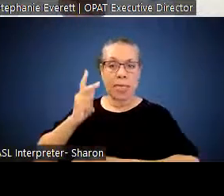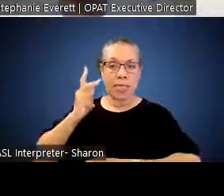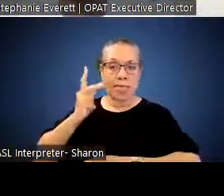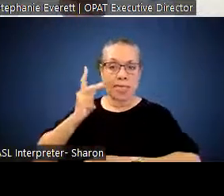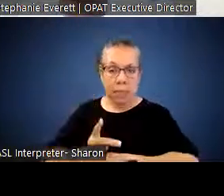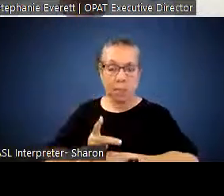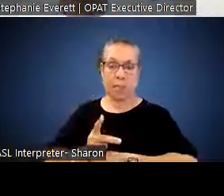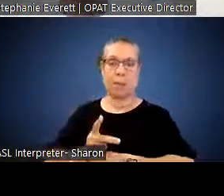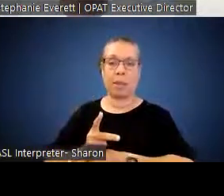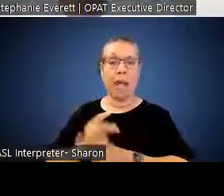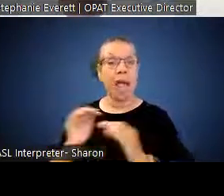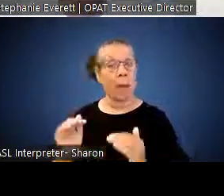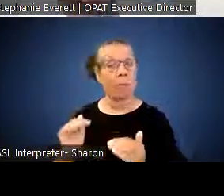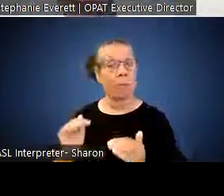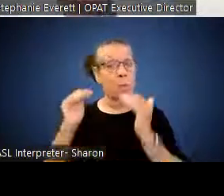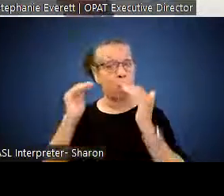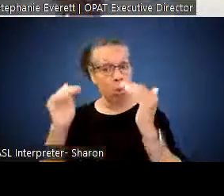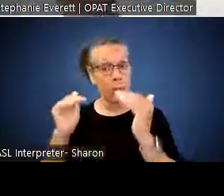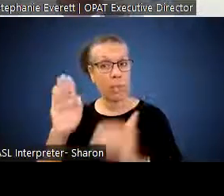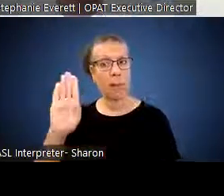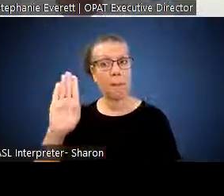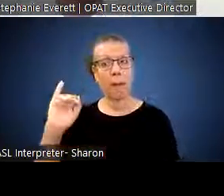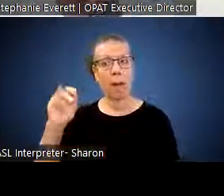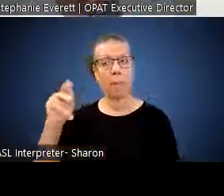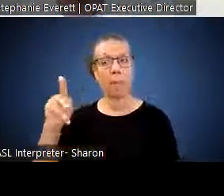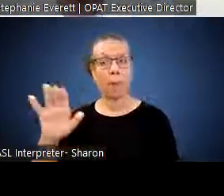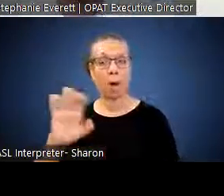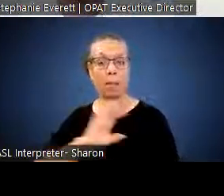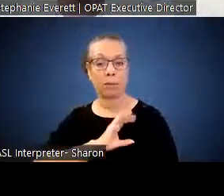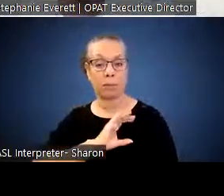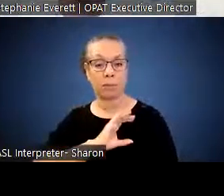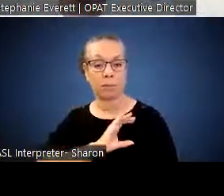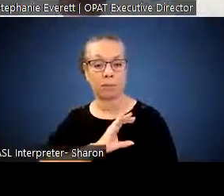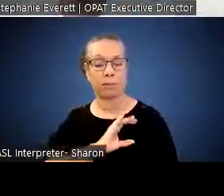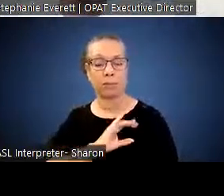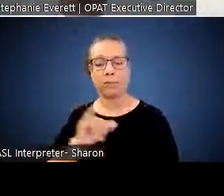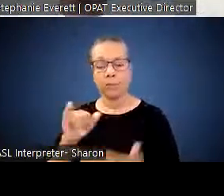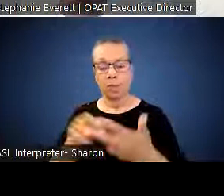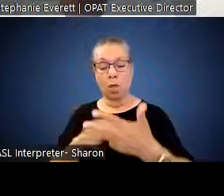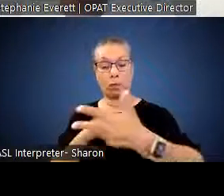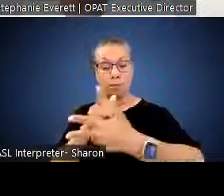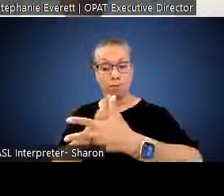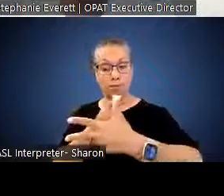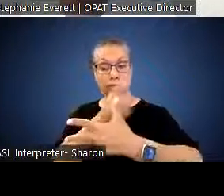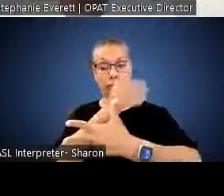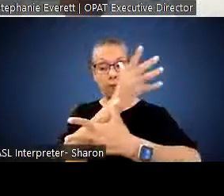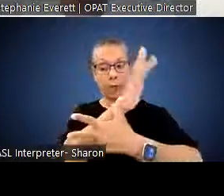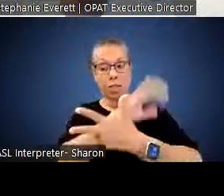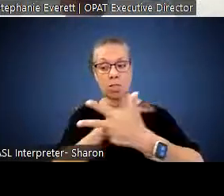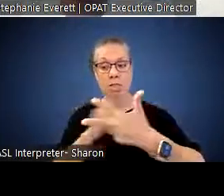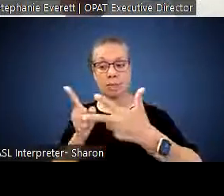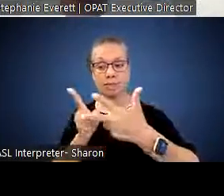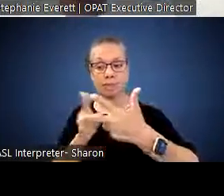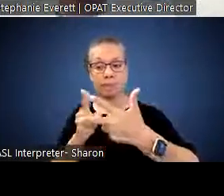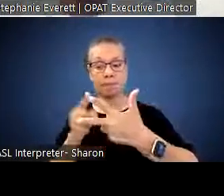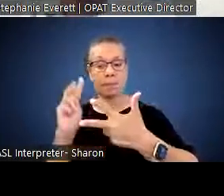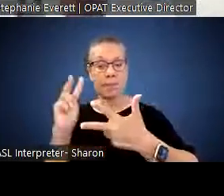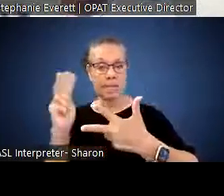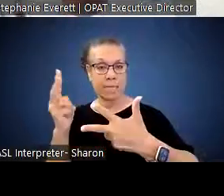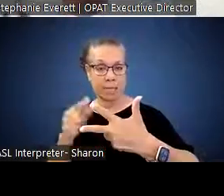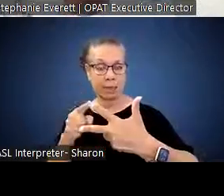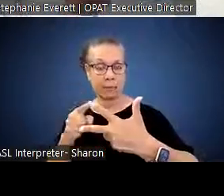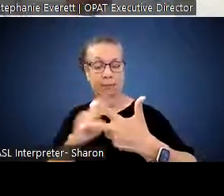BIPOC officers. So we have that as one of the second key investments that we looked at.